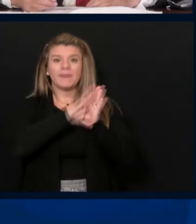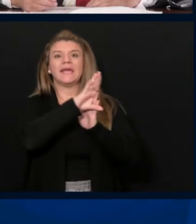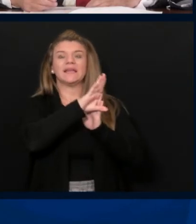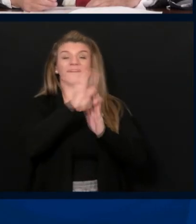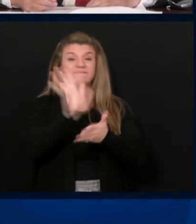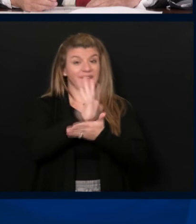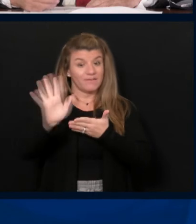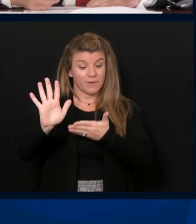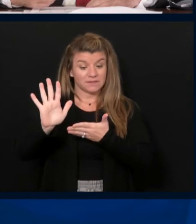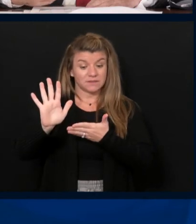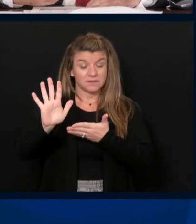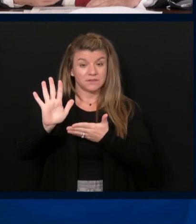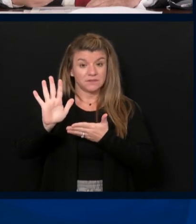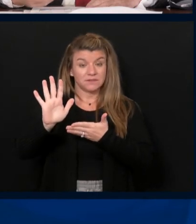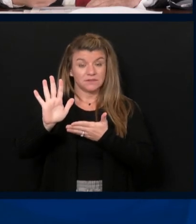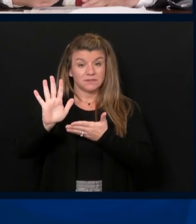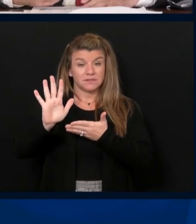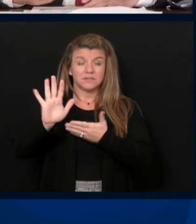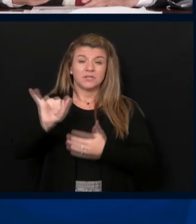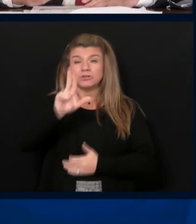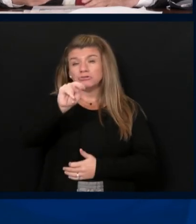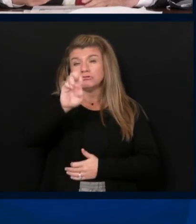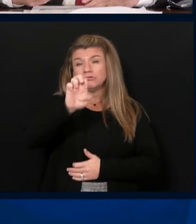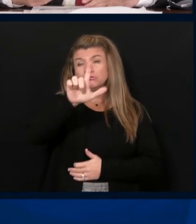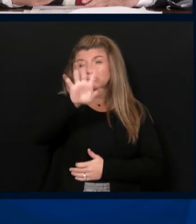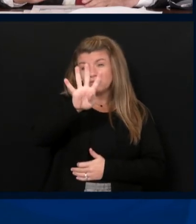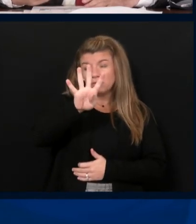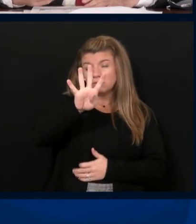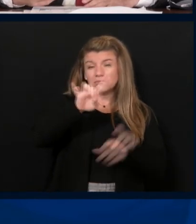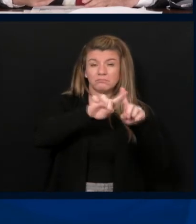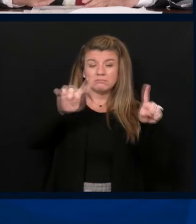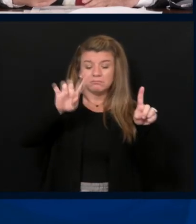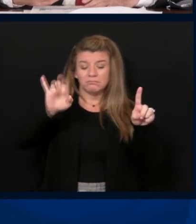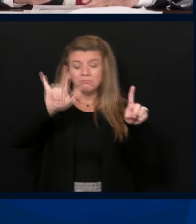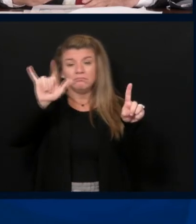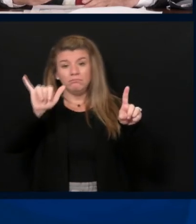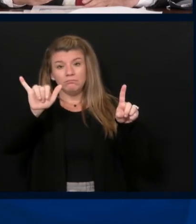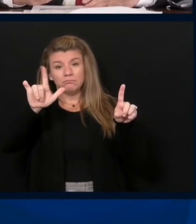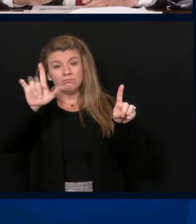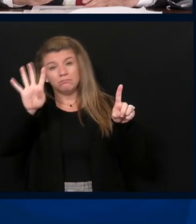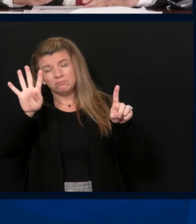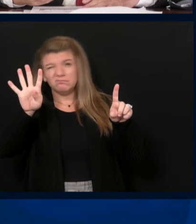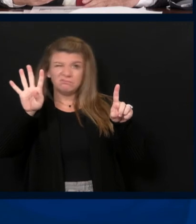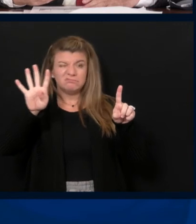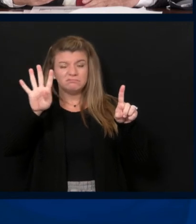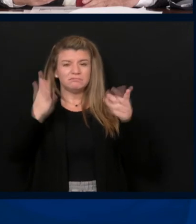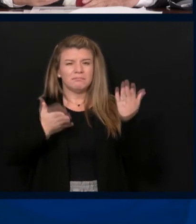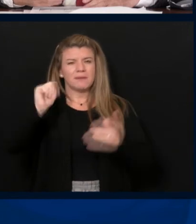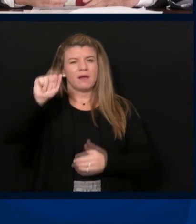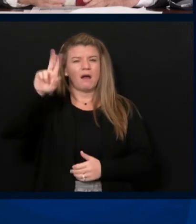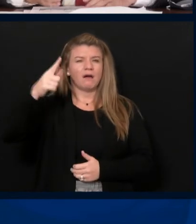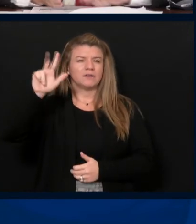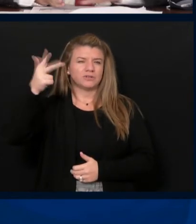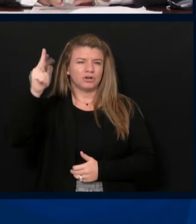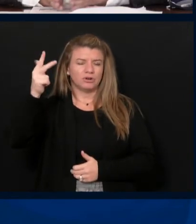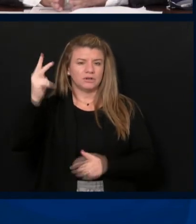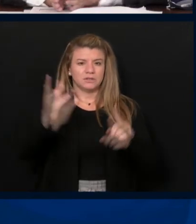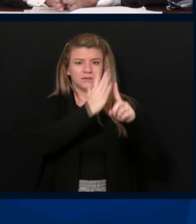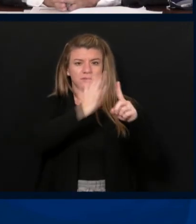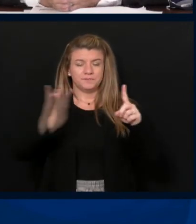weeks. From June the 24th until July the 24th, or maybe August 3rd,